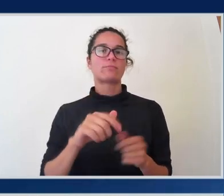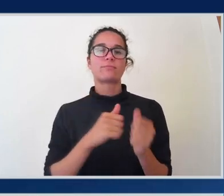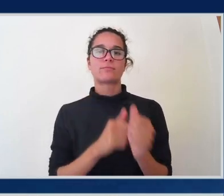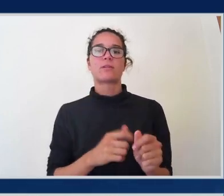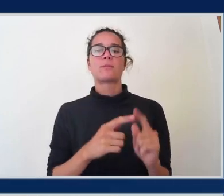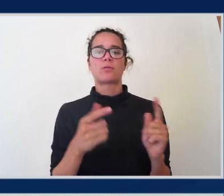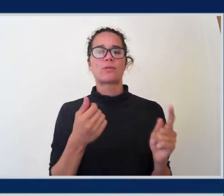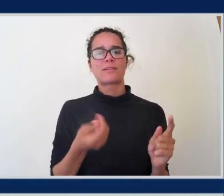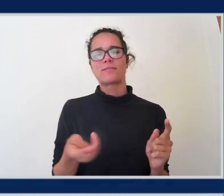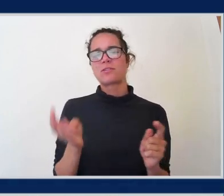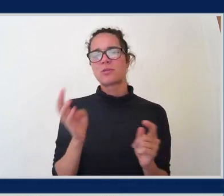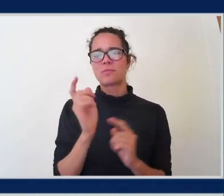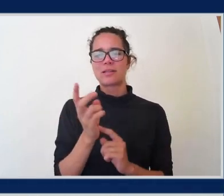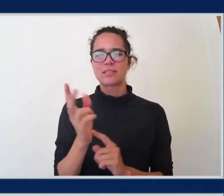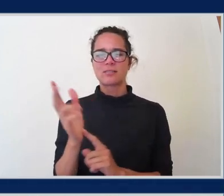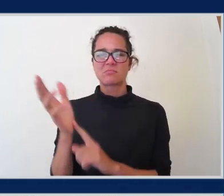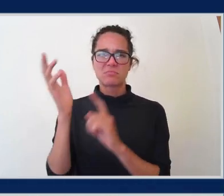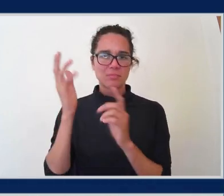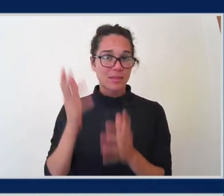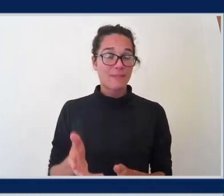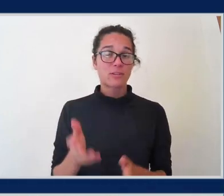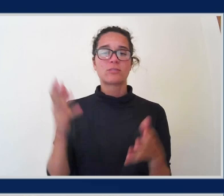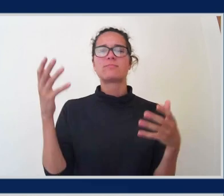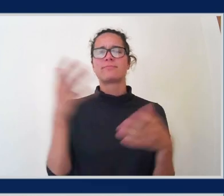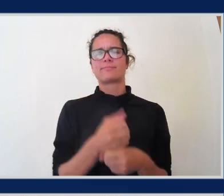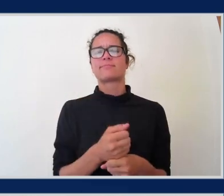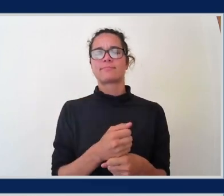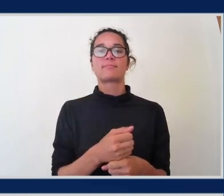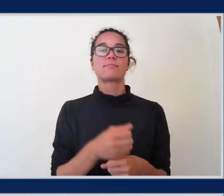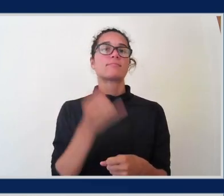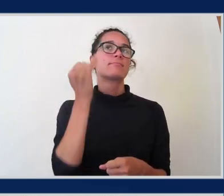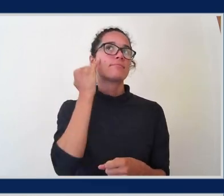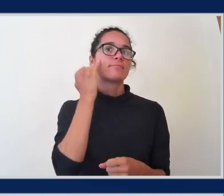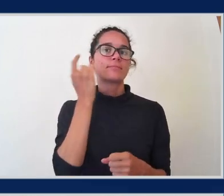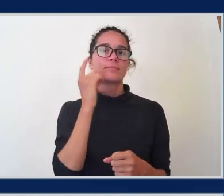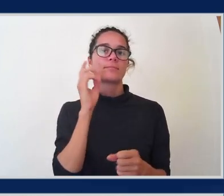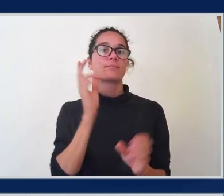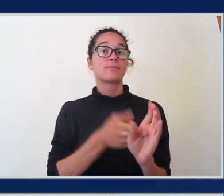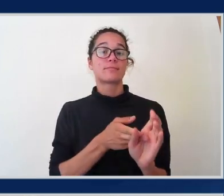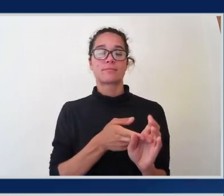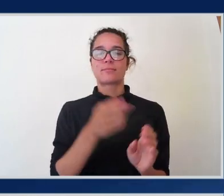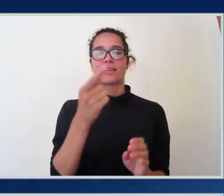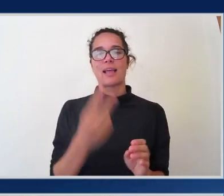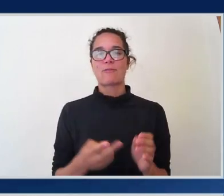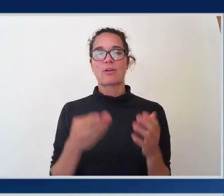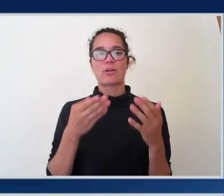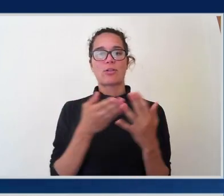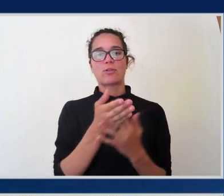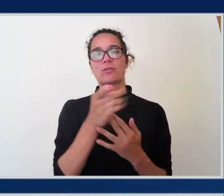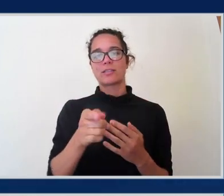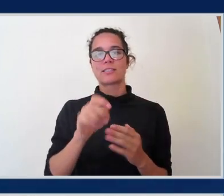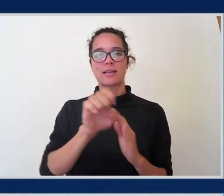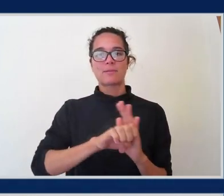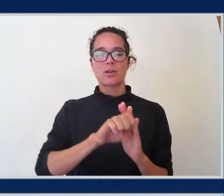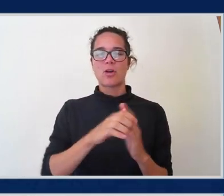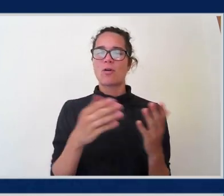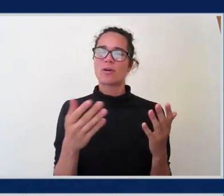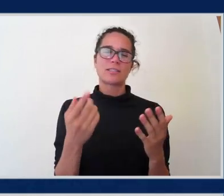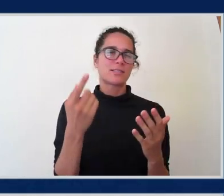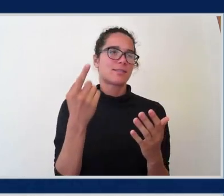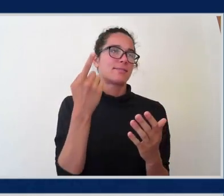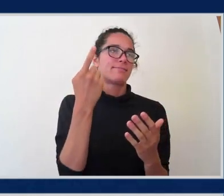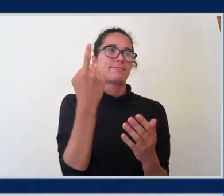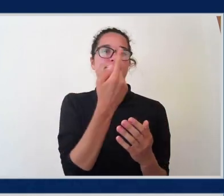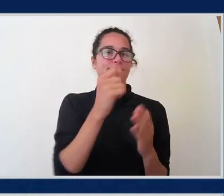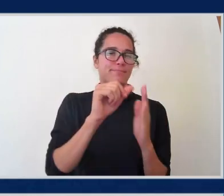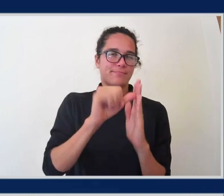left. Let's summarize. So if, let's say somebody tuned in about halfway through this episode, what are the key takeaways that we want them to remember